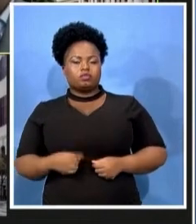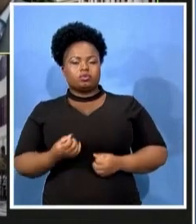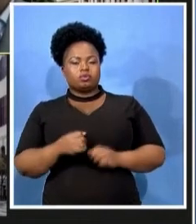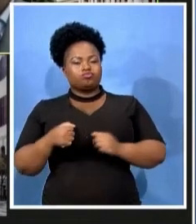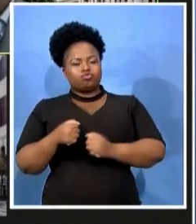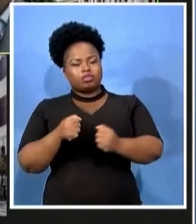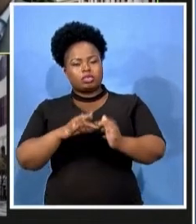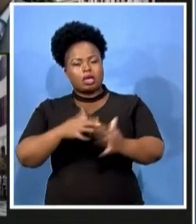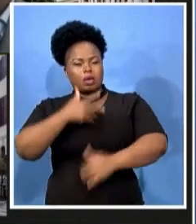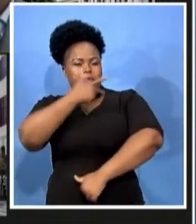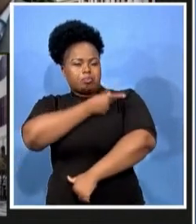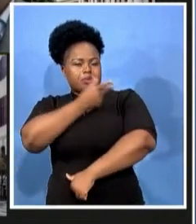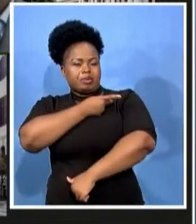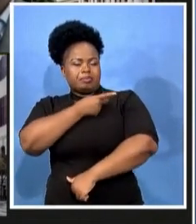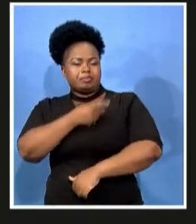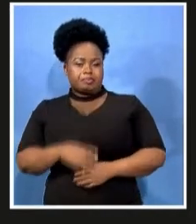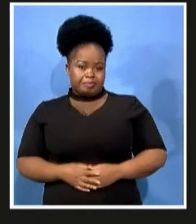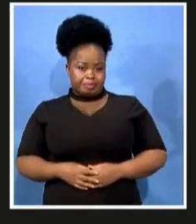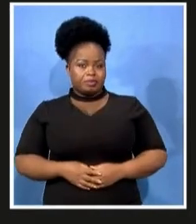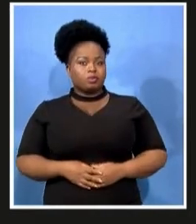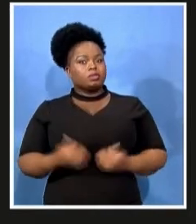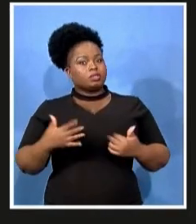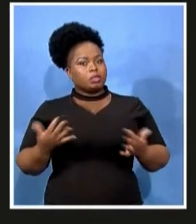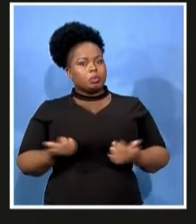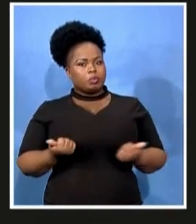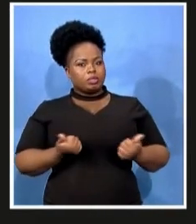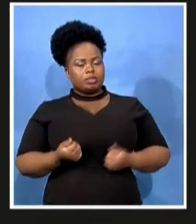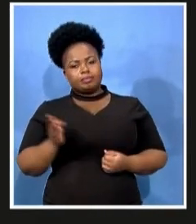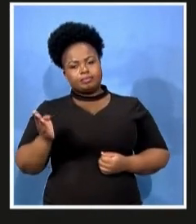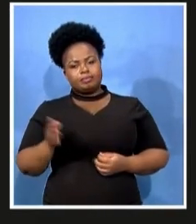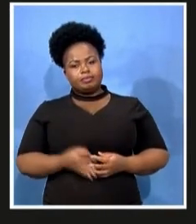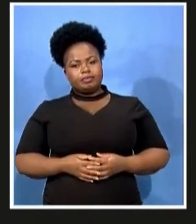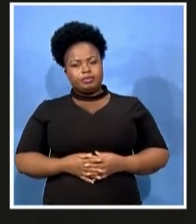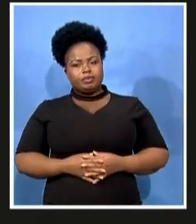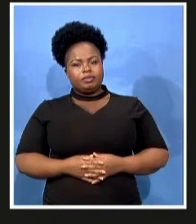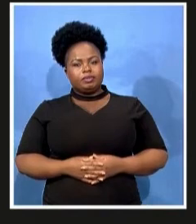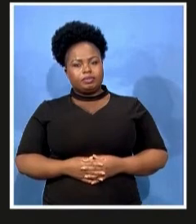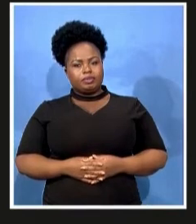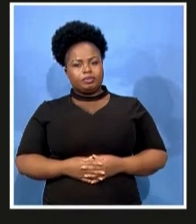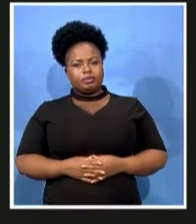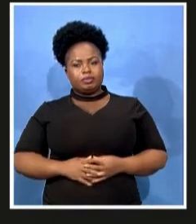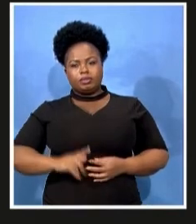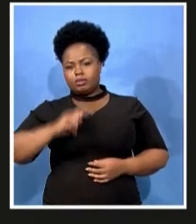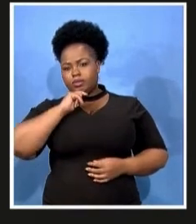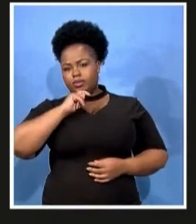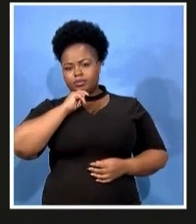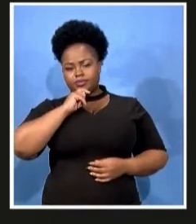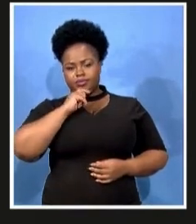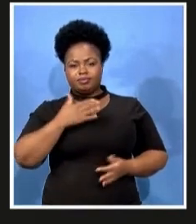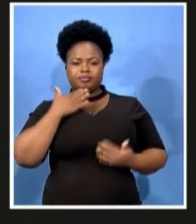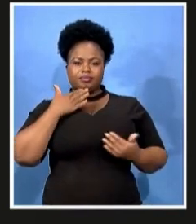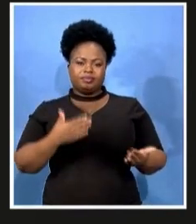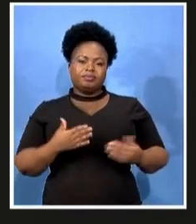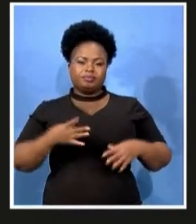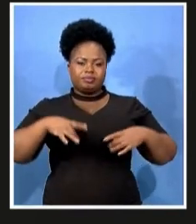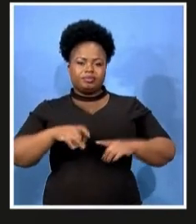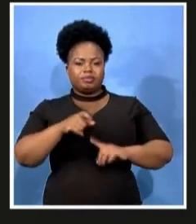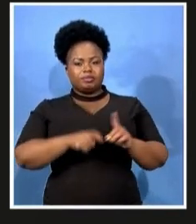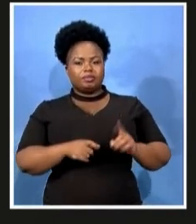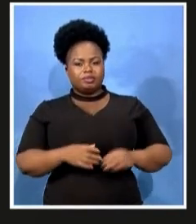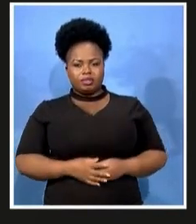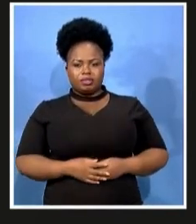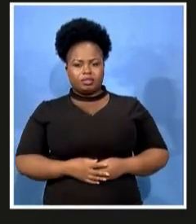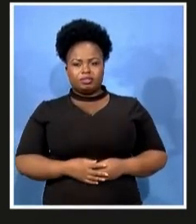It has started. Let's go there now live. Morning and thank you, Chair. Present is Dr. Dlomo, Ms.